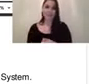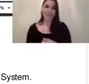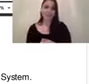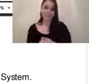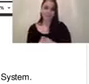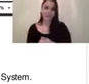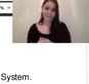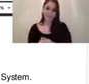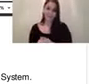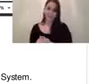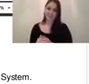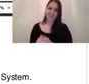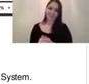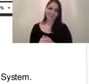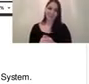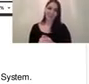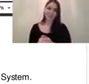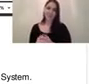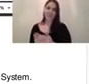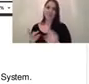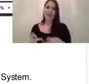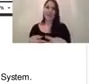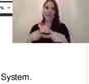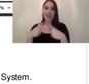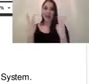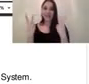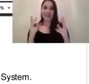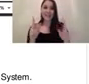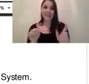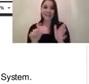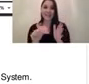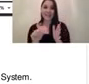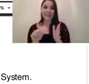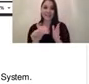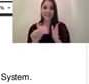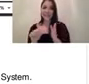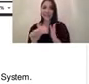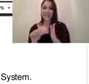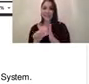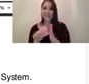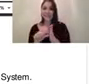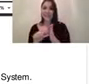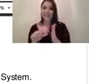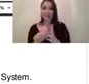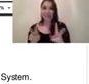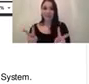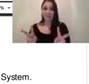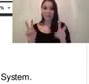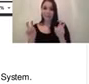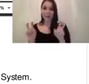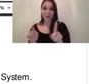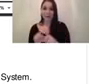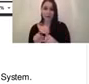illumination or lighting is a really difficult topic also, because sometimes you just go through